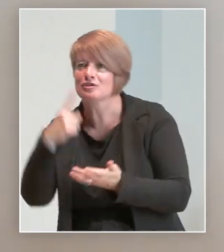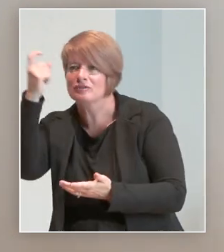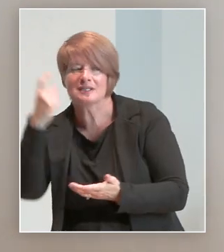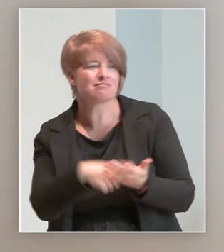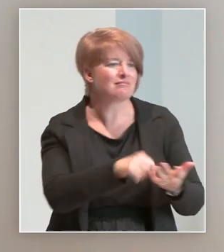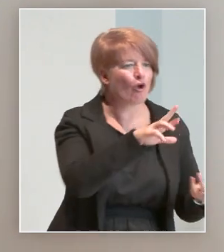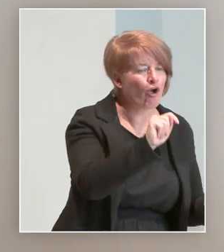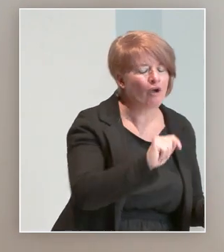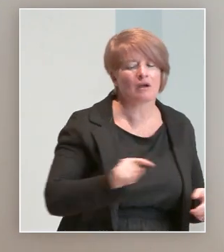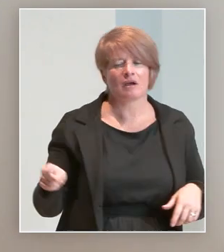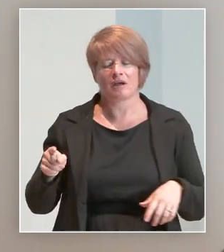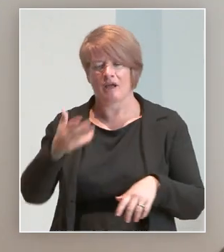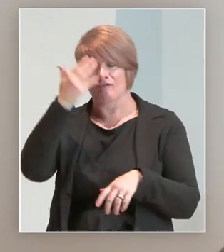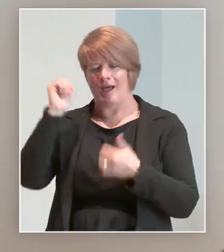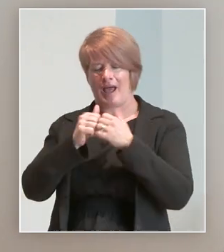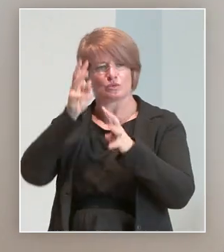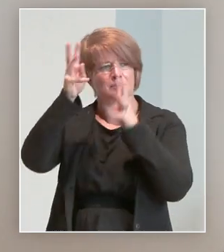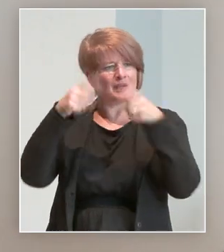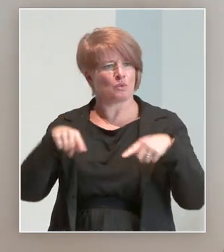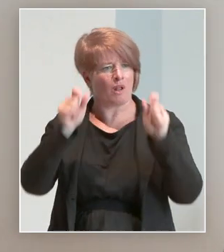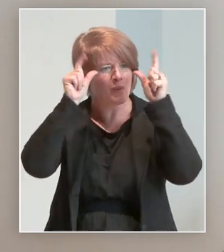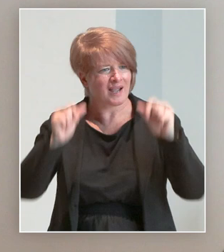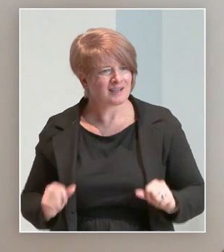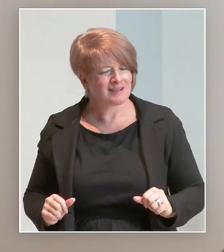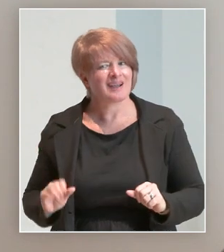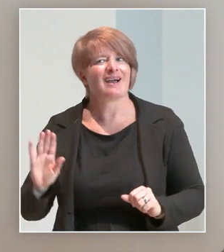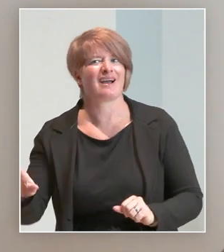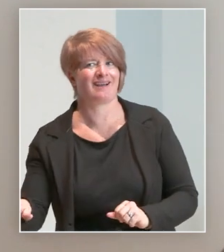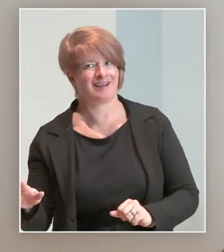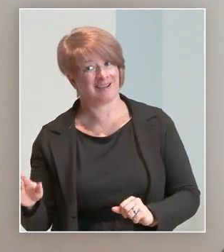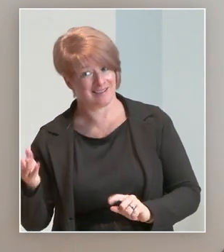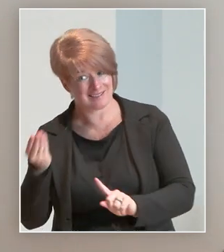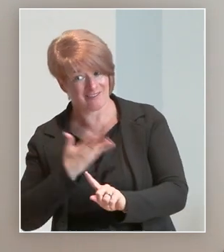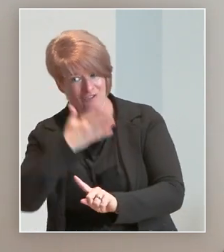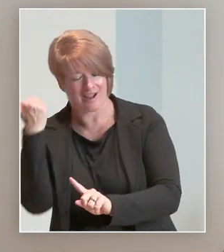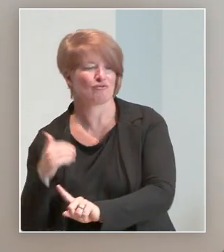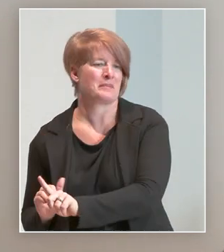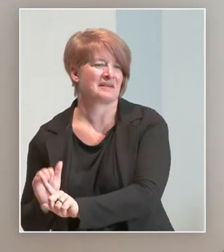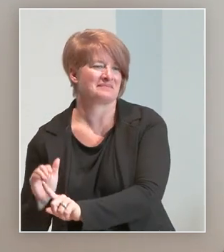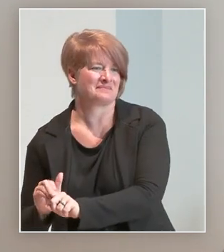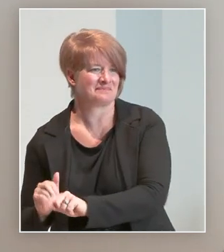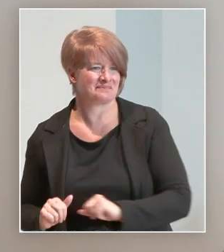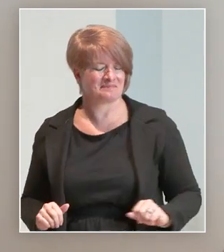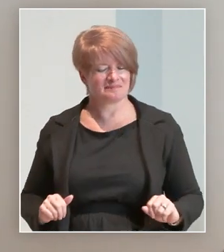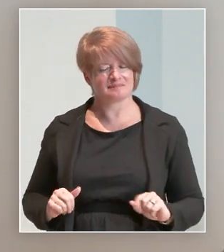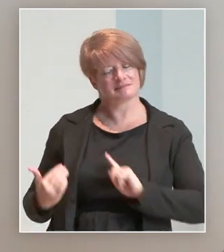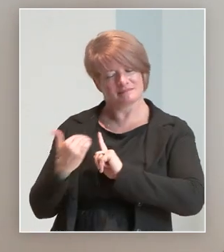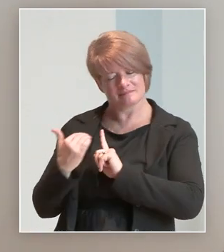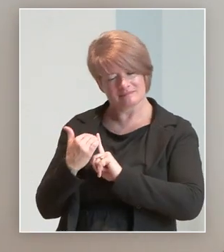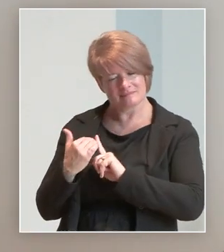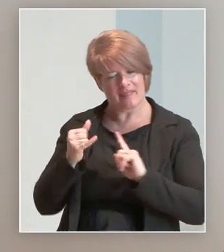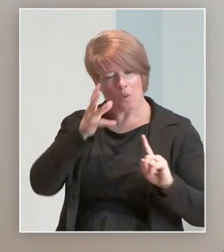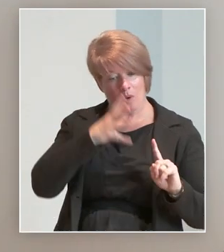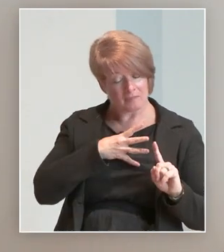she forgot how to imagine while awake. This is how we remind each other. Her note reminds me about the woman who,